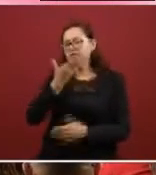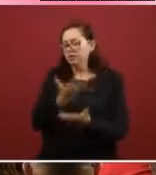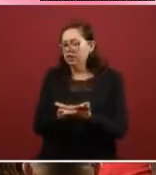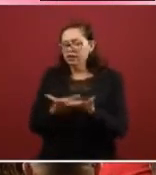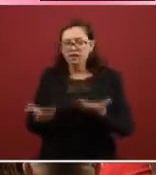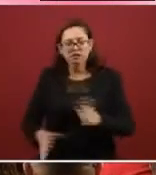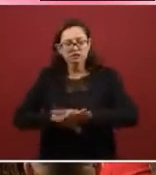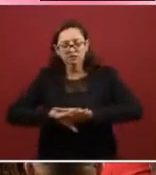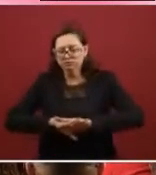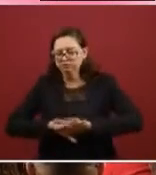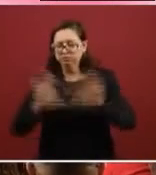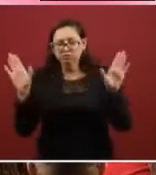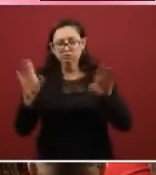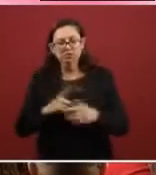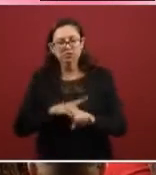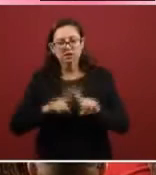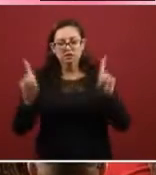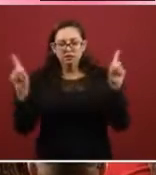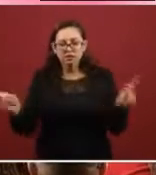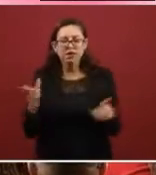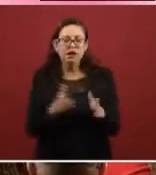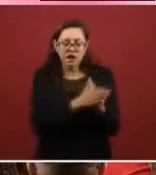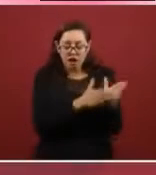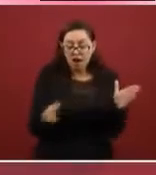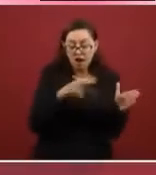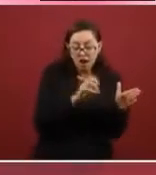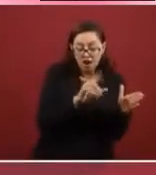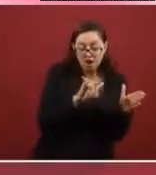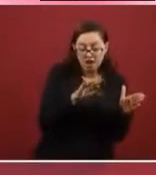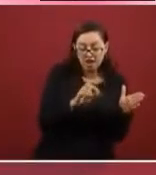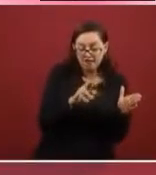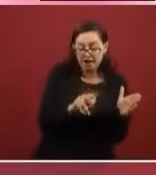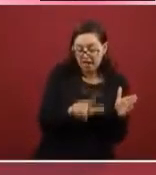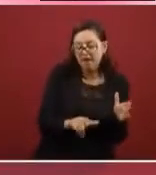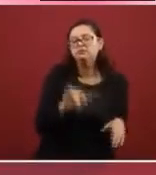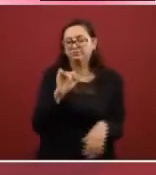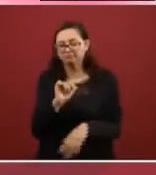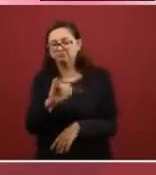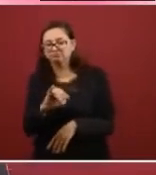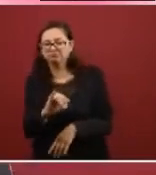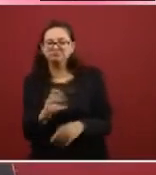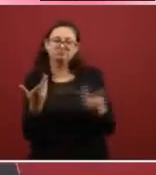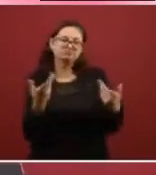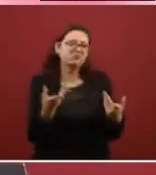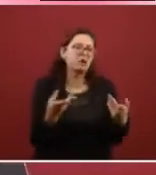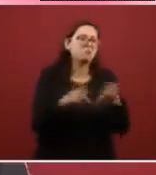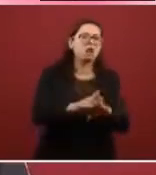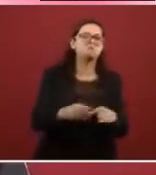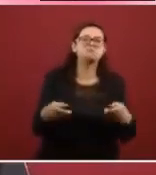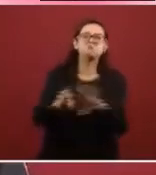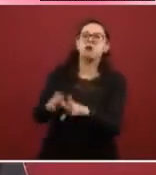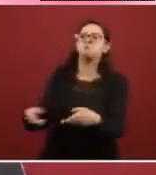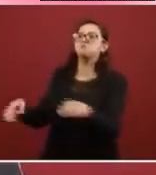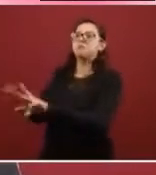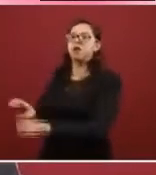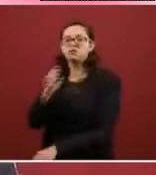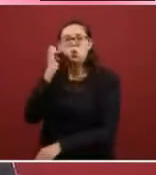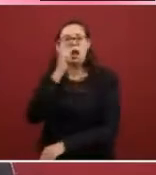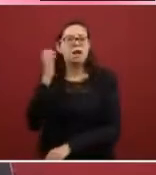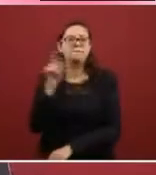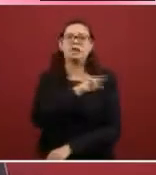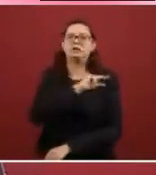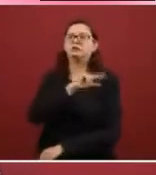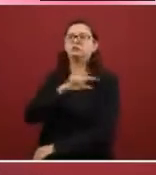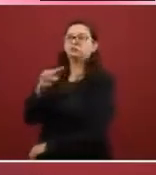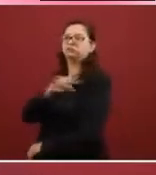Esa política neoliberal of neoliberal de apostar to a la privatización de la in privatization of